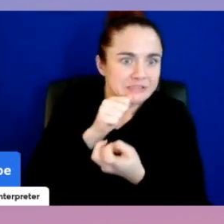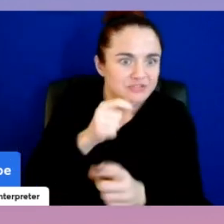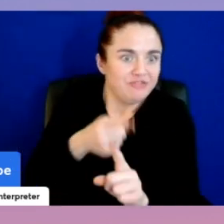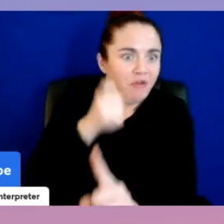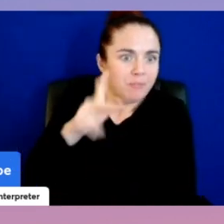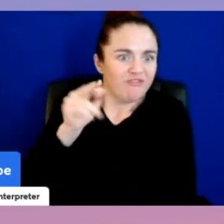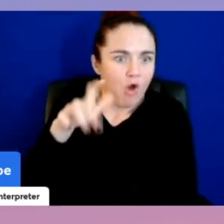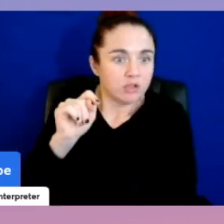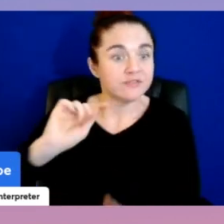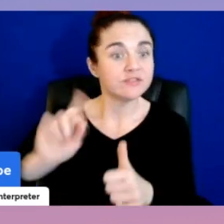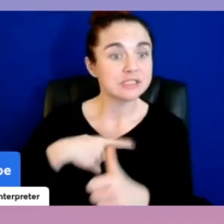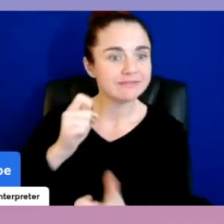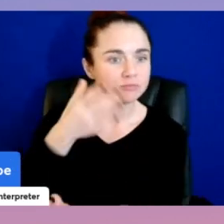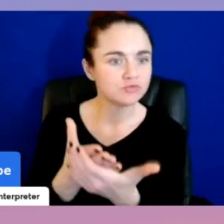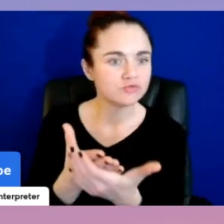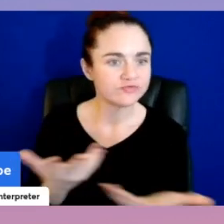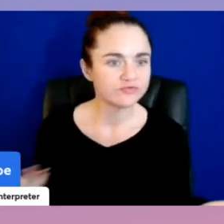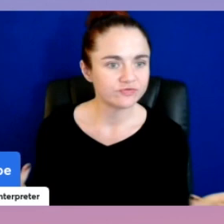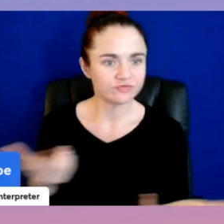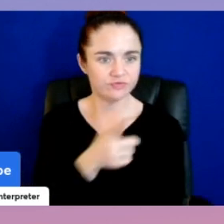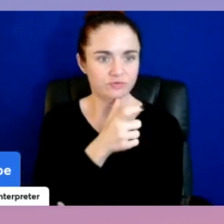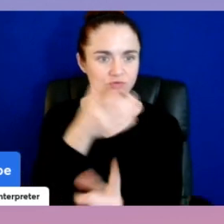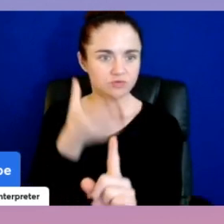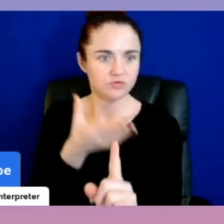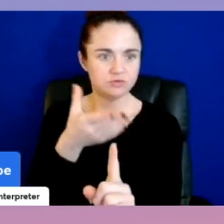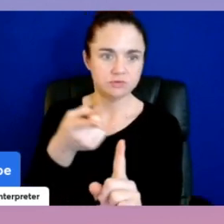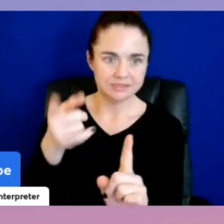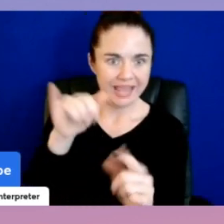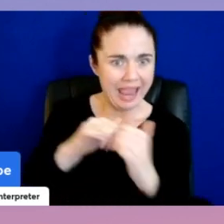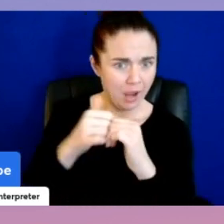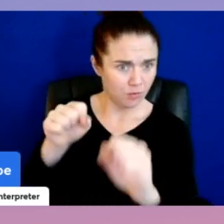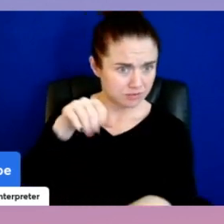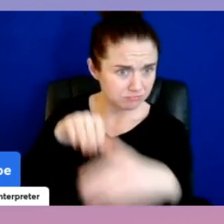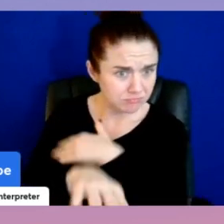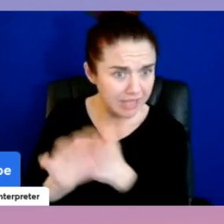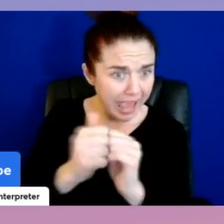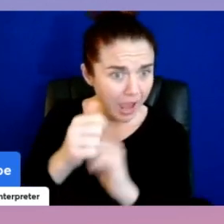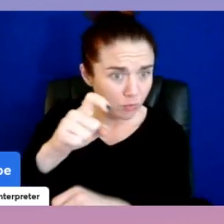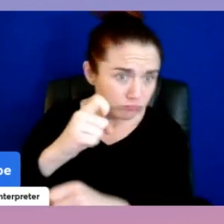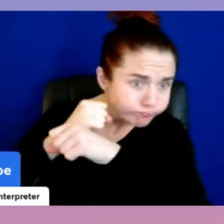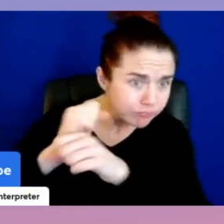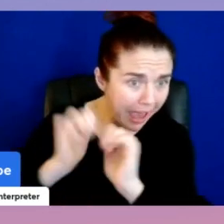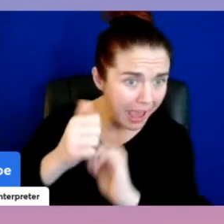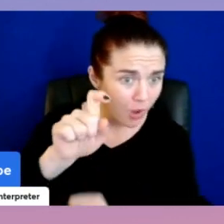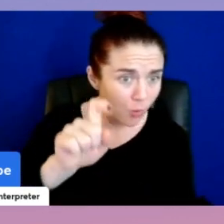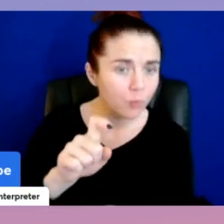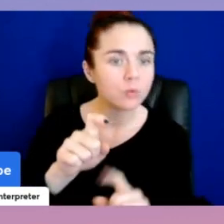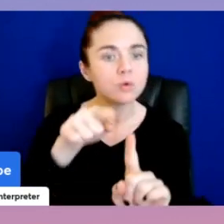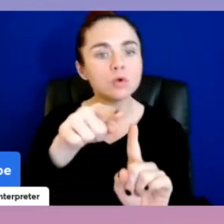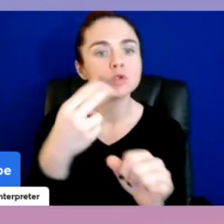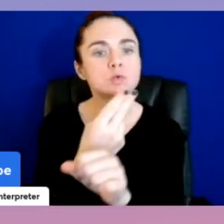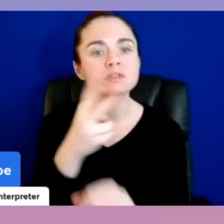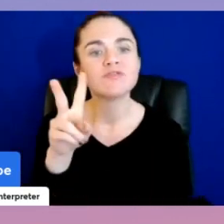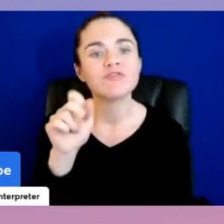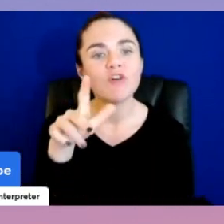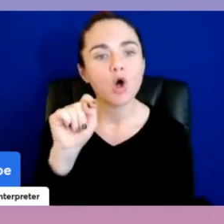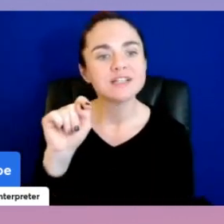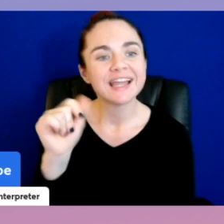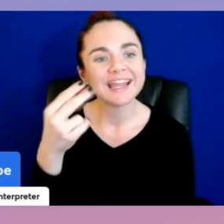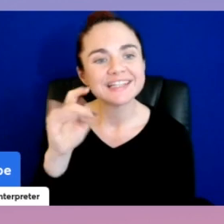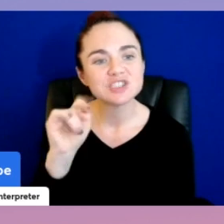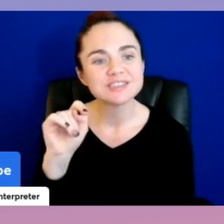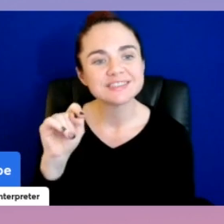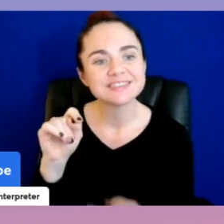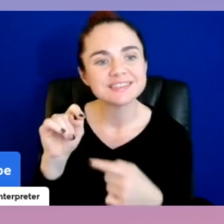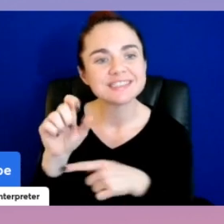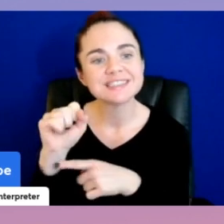to authenticate into Vault. So how do we authenticate into Vault securely? So that's where we have a Vault agent sidecar that